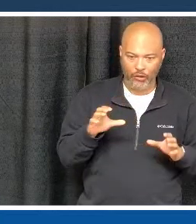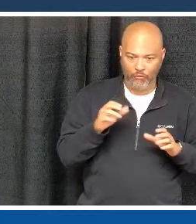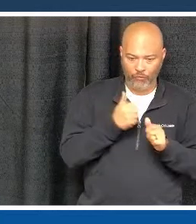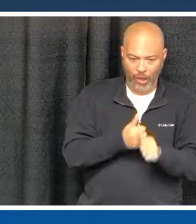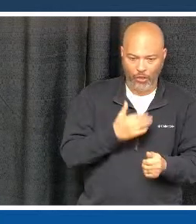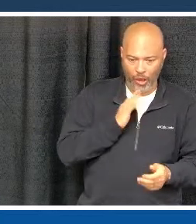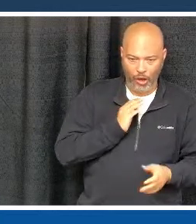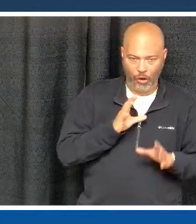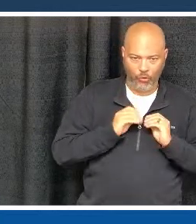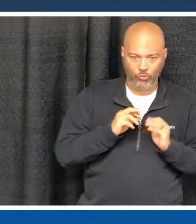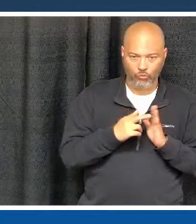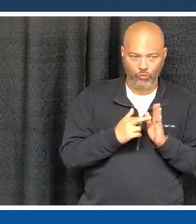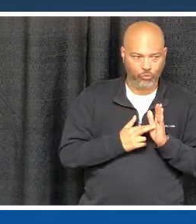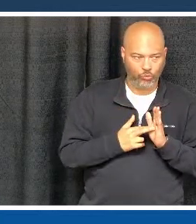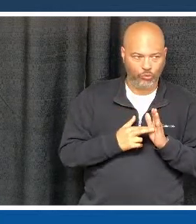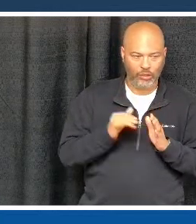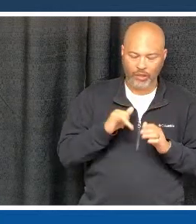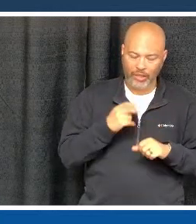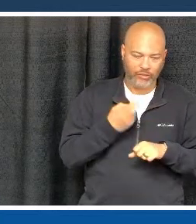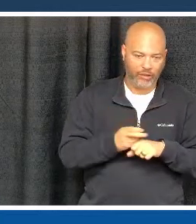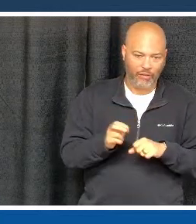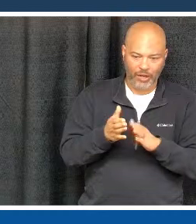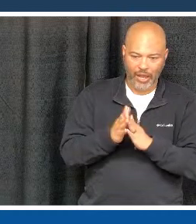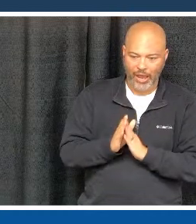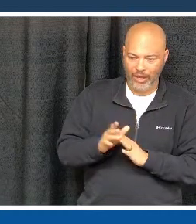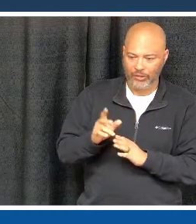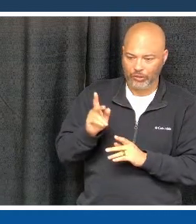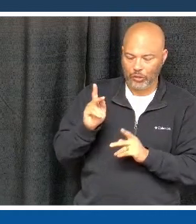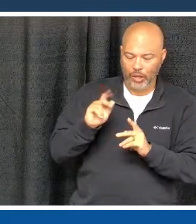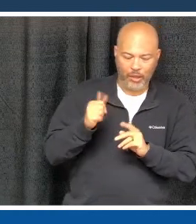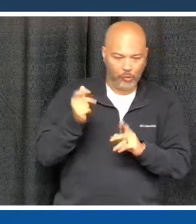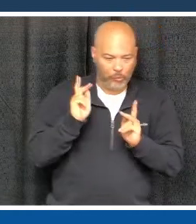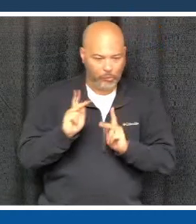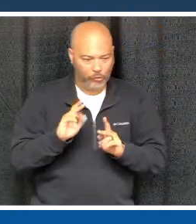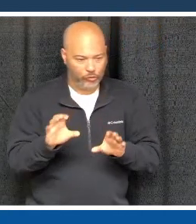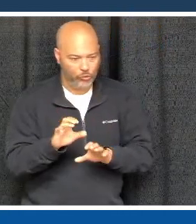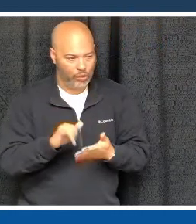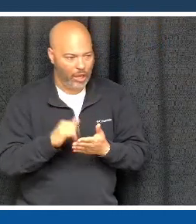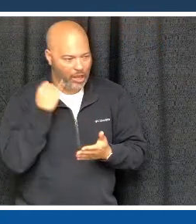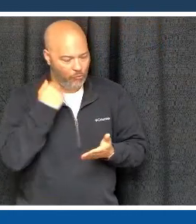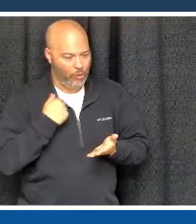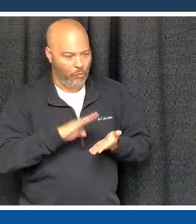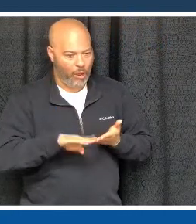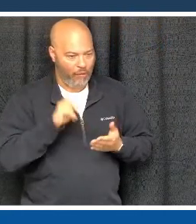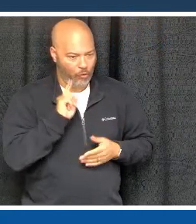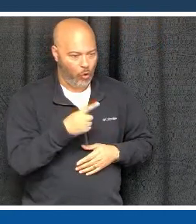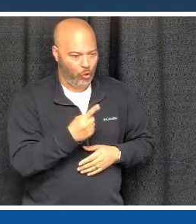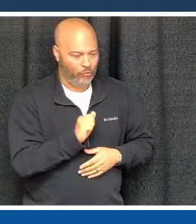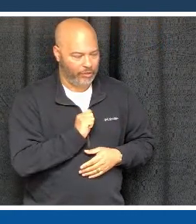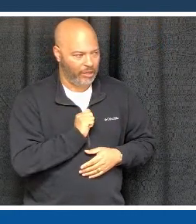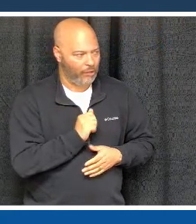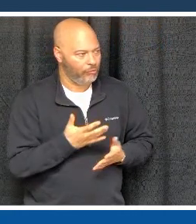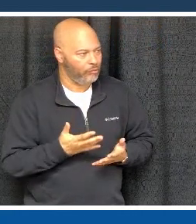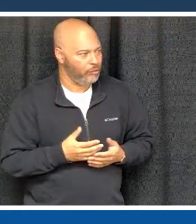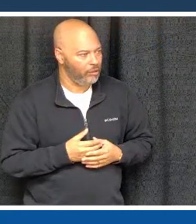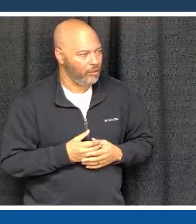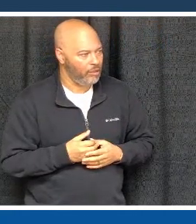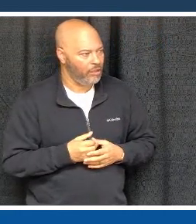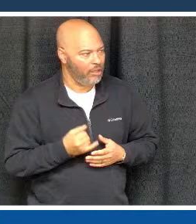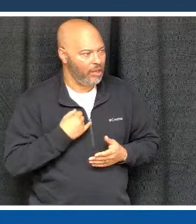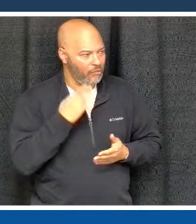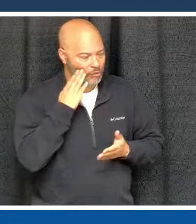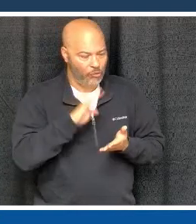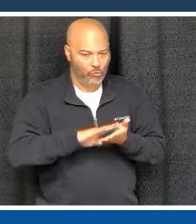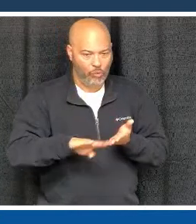rules, that's tough to ask a developer to follow and do it when we are waiving it for ourselves. So. Well, and if we're having to waive it even for them